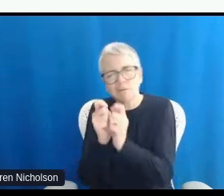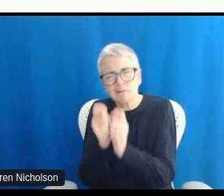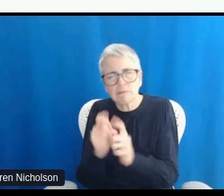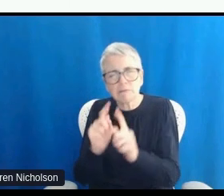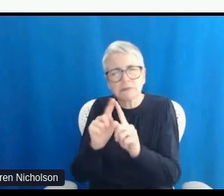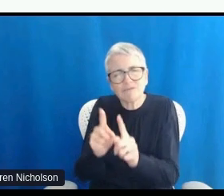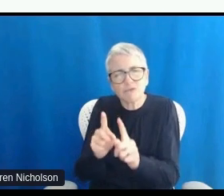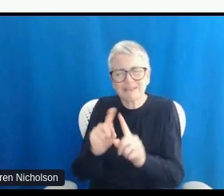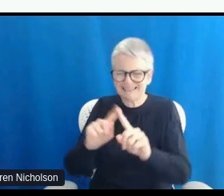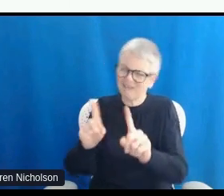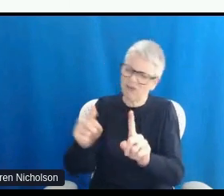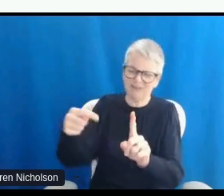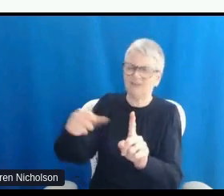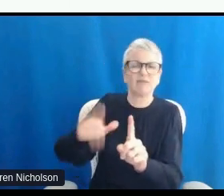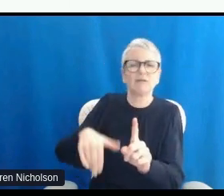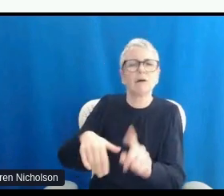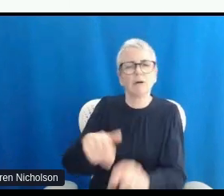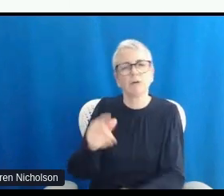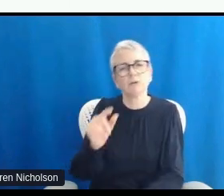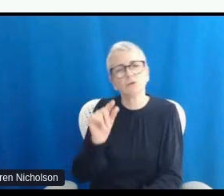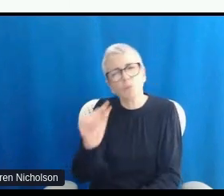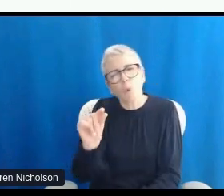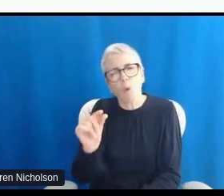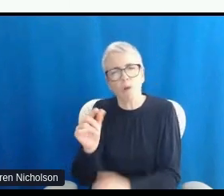differences necessarily.